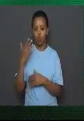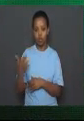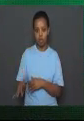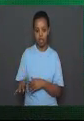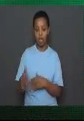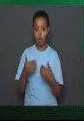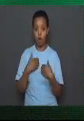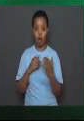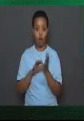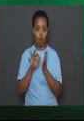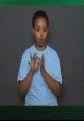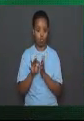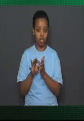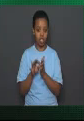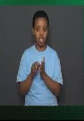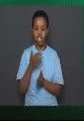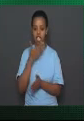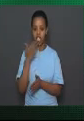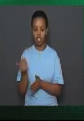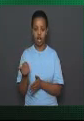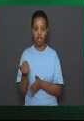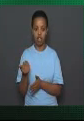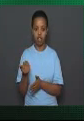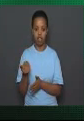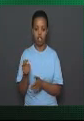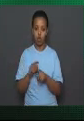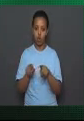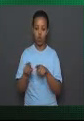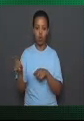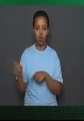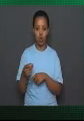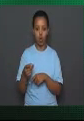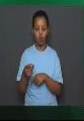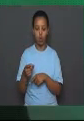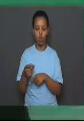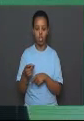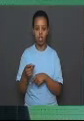has, the better it can utilize different wavelengths.